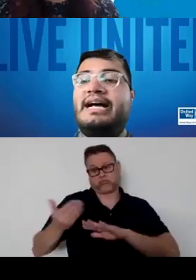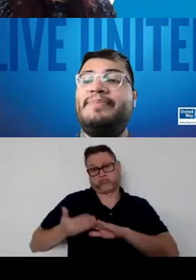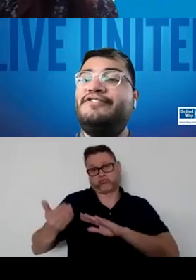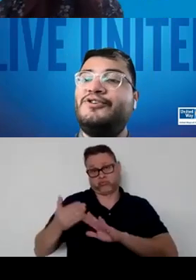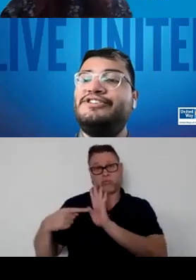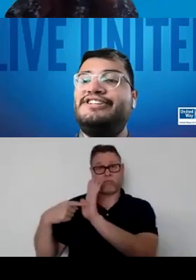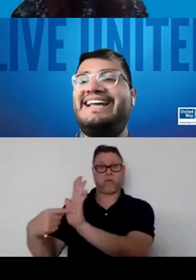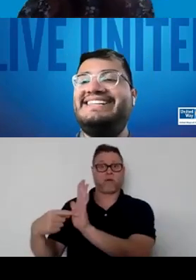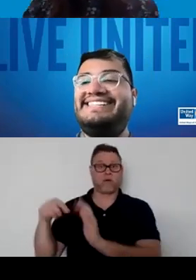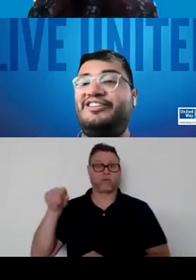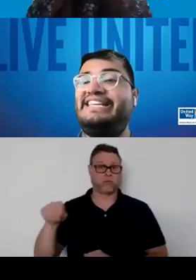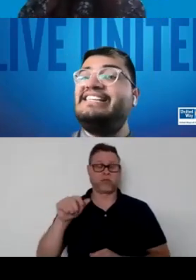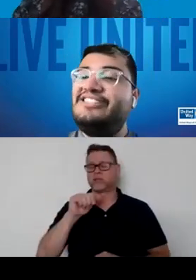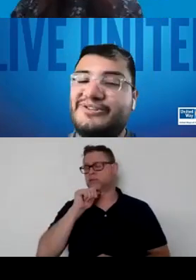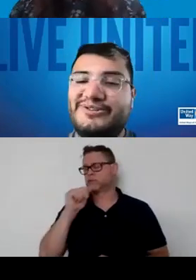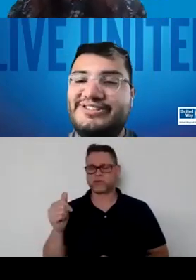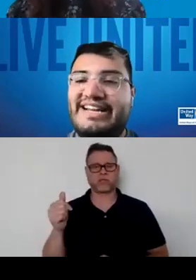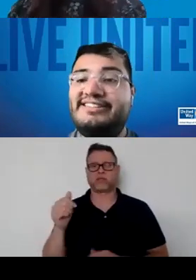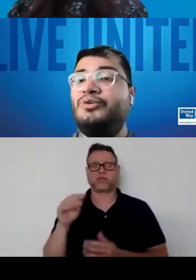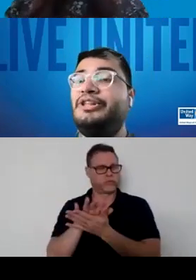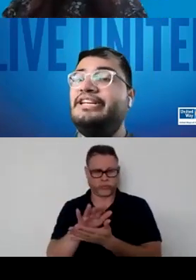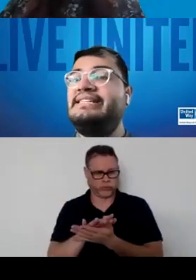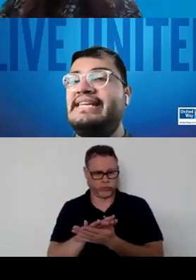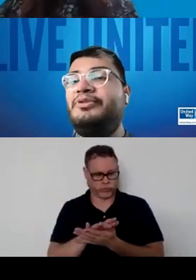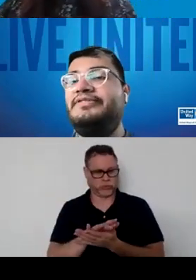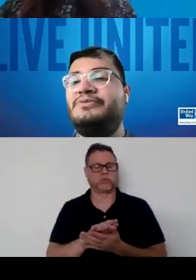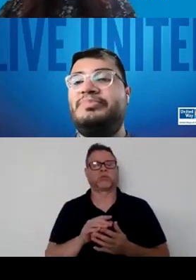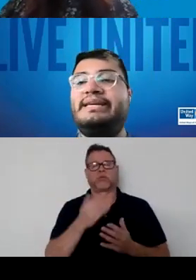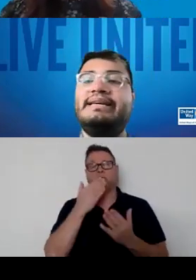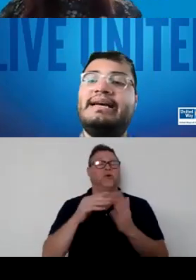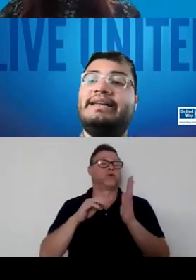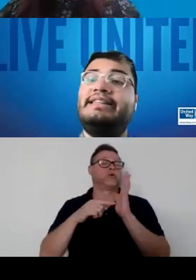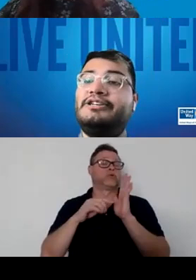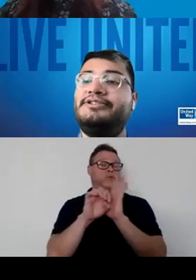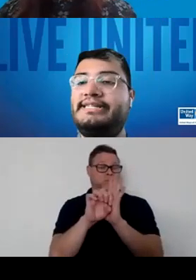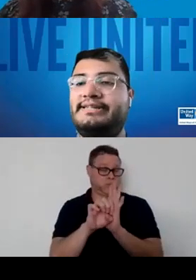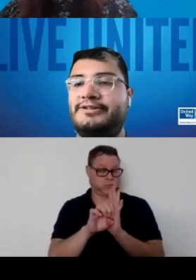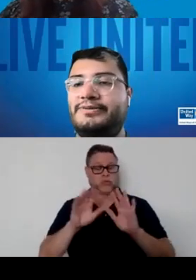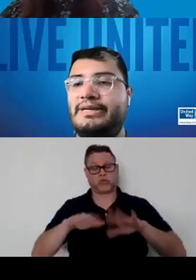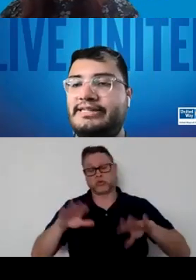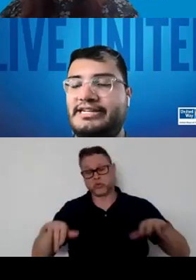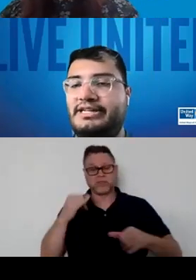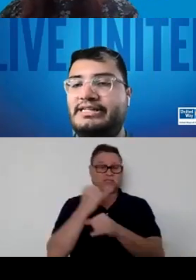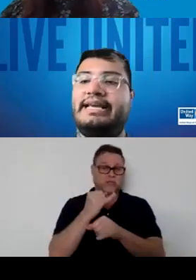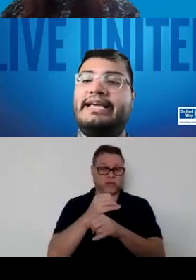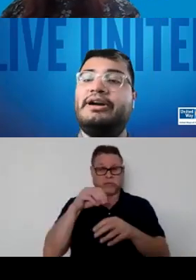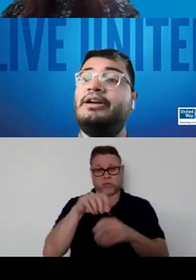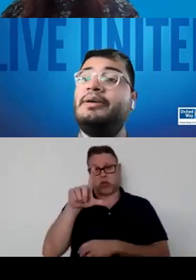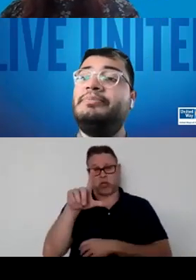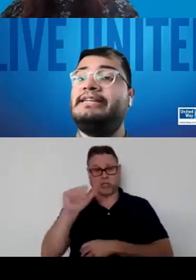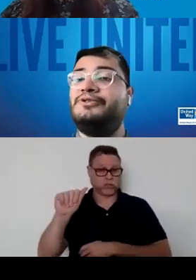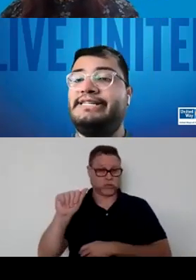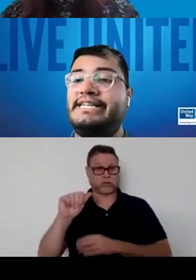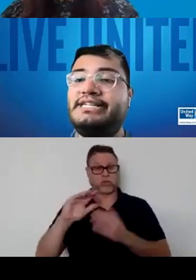models. And of course, they're not necessarily schools, right? So a really good example of this would be the Children's Institute in Los Angeles. They are